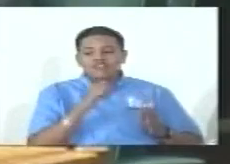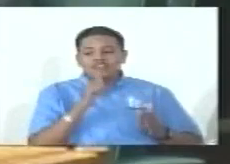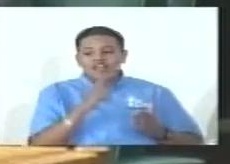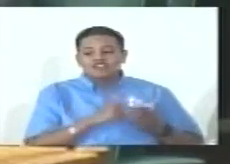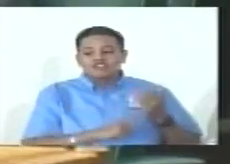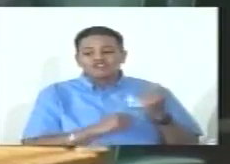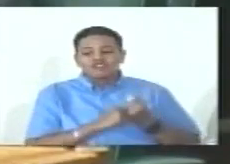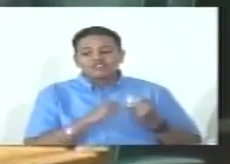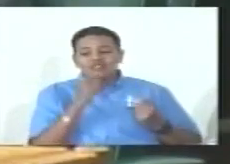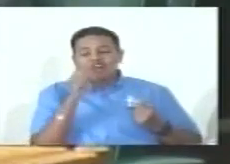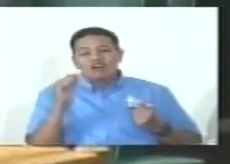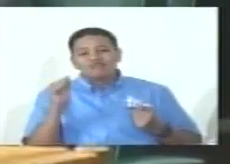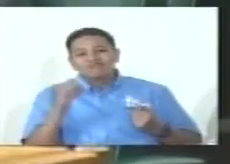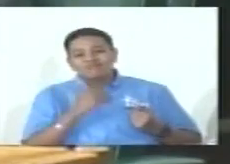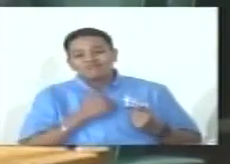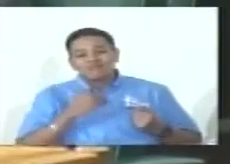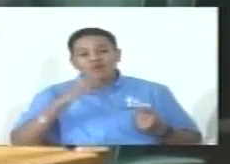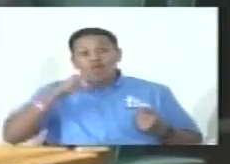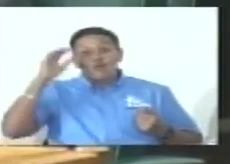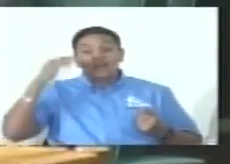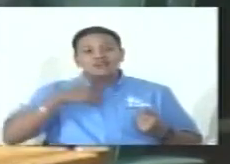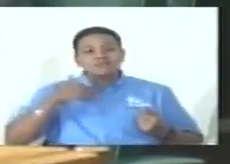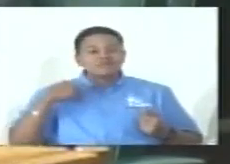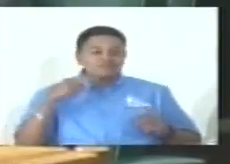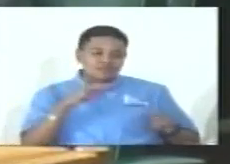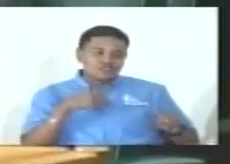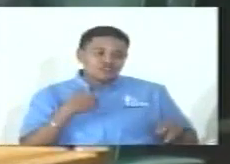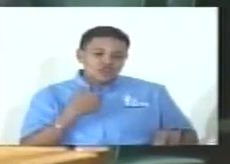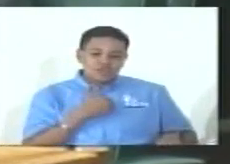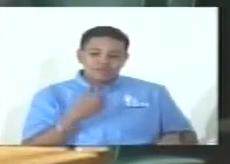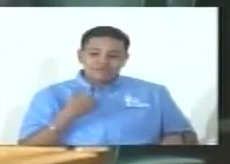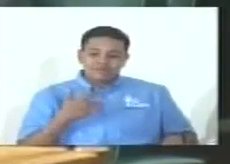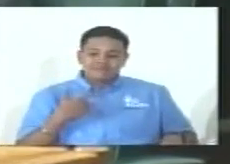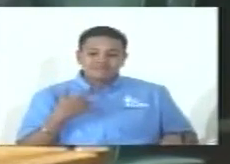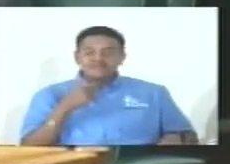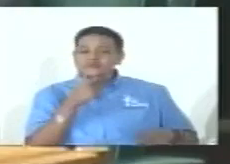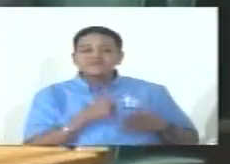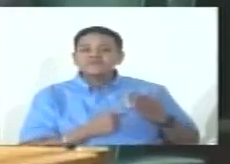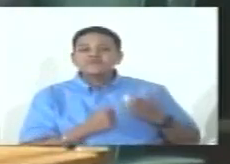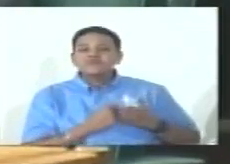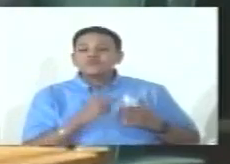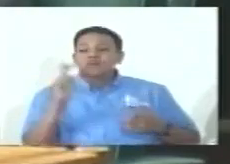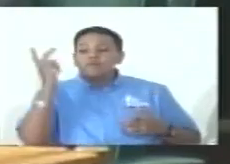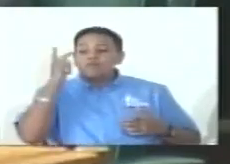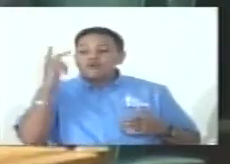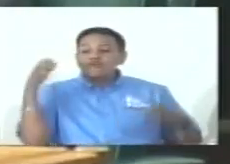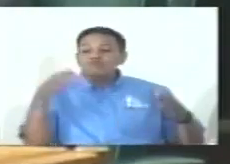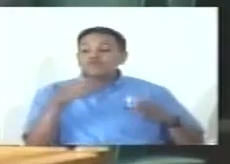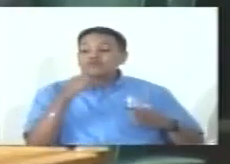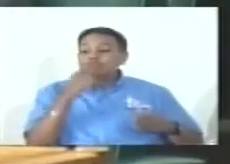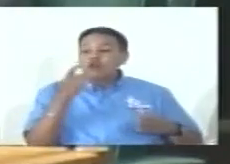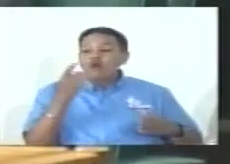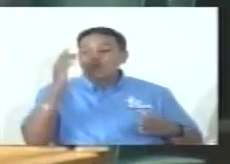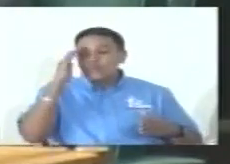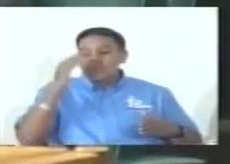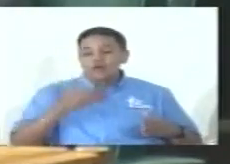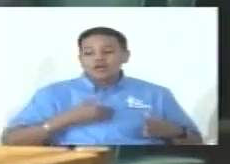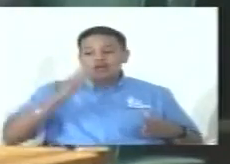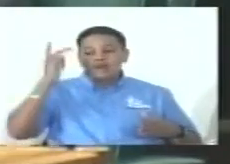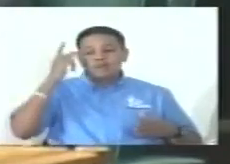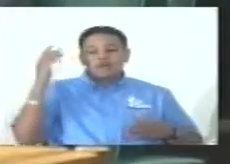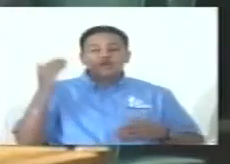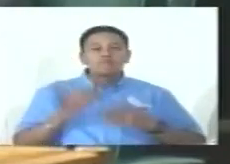older members have of younger members. Political parties are not always the most welcoming things. The political process